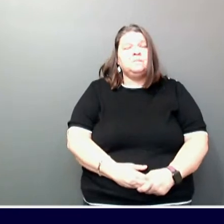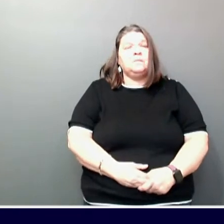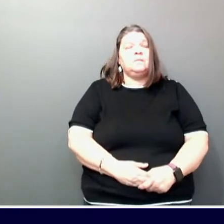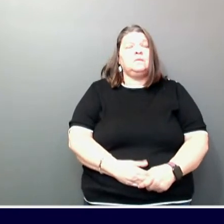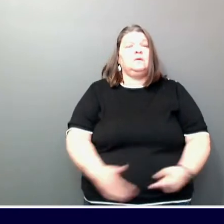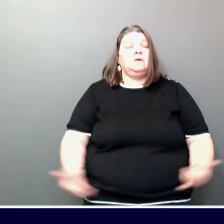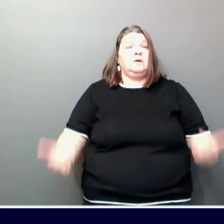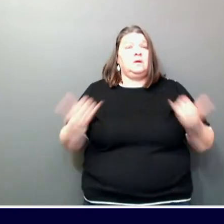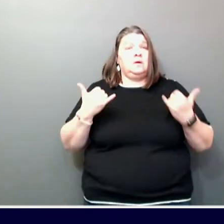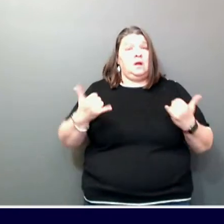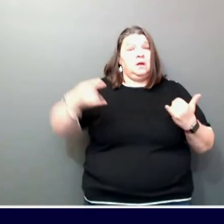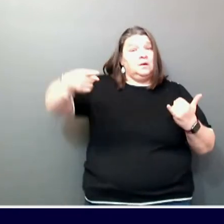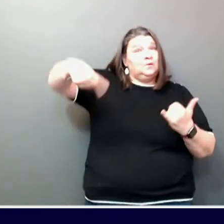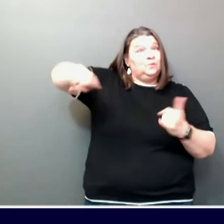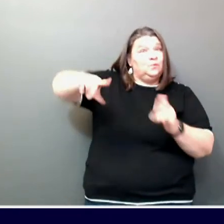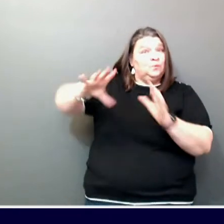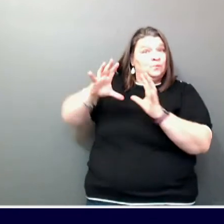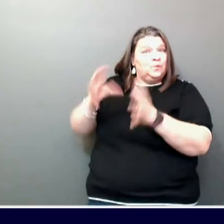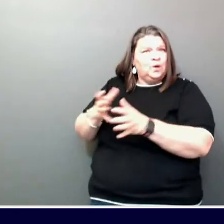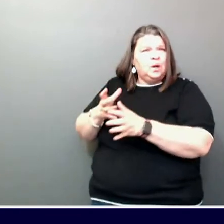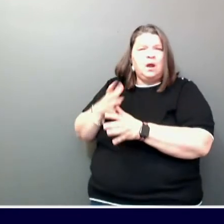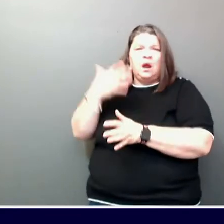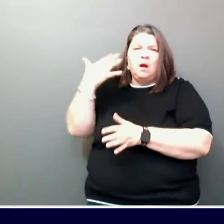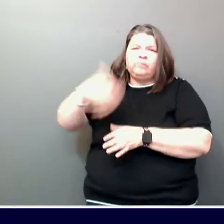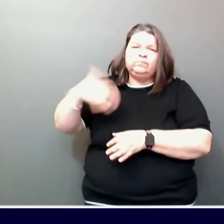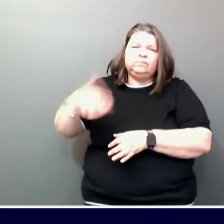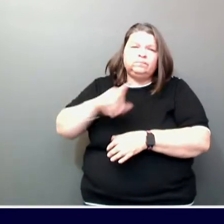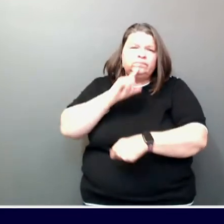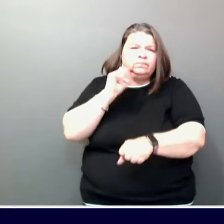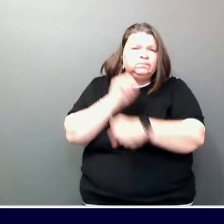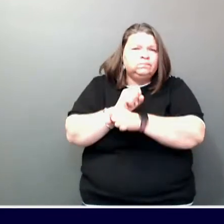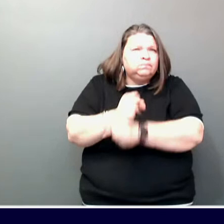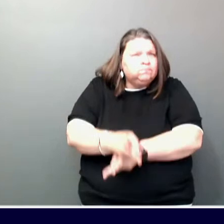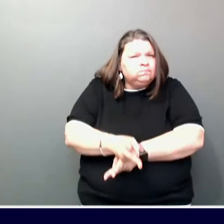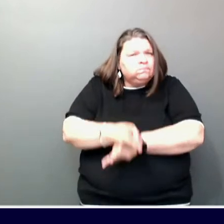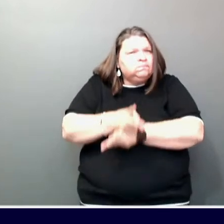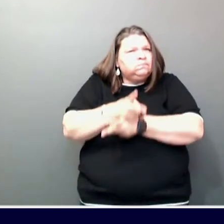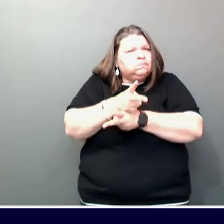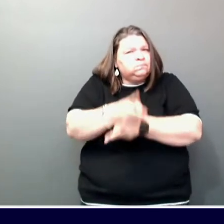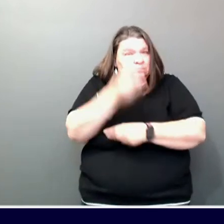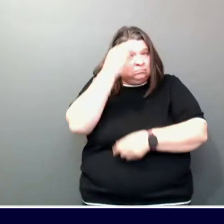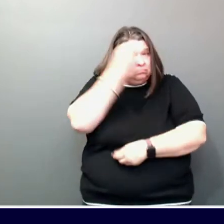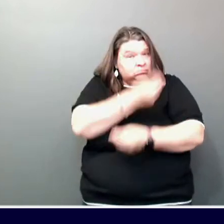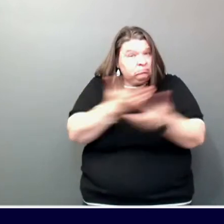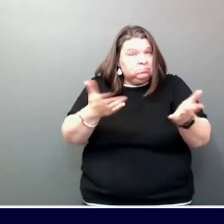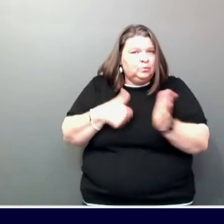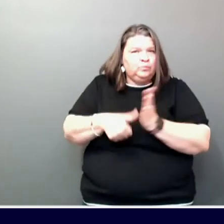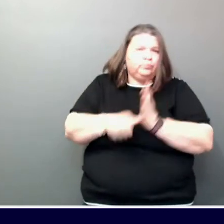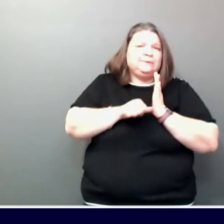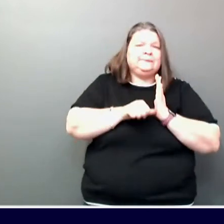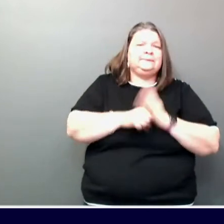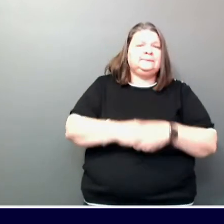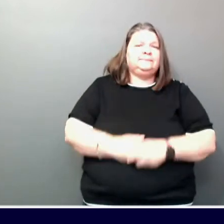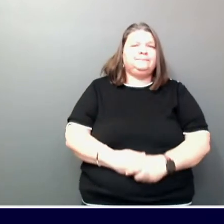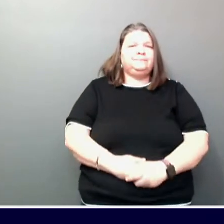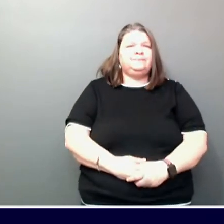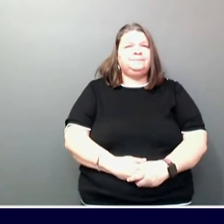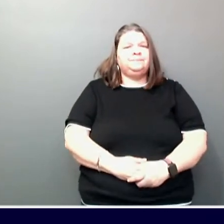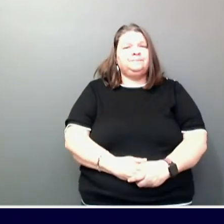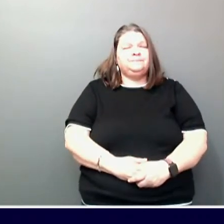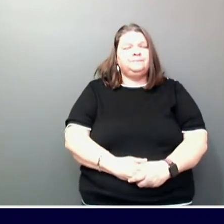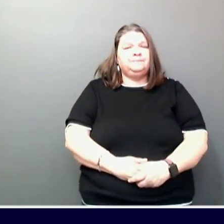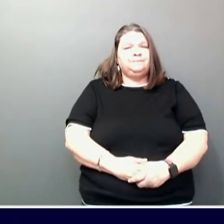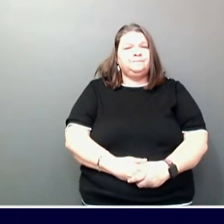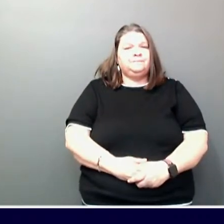and careful and not rushing to judgment. Thank you. Thanks, Megan. Let me go to